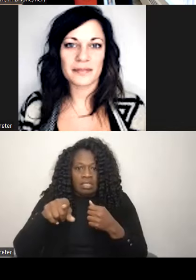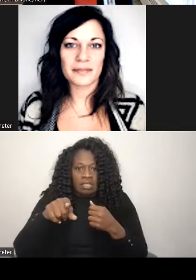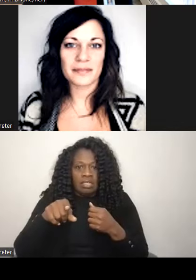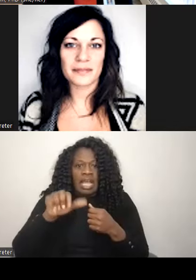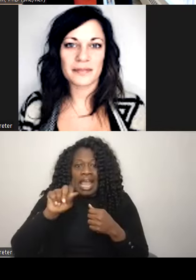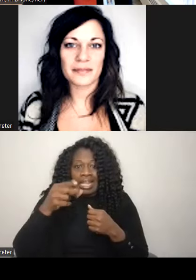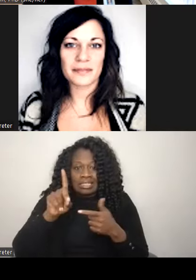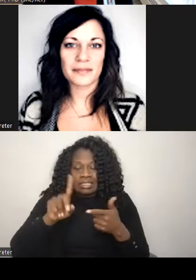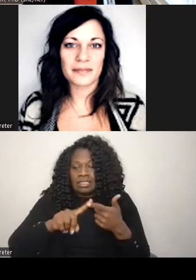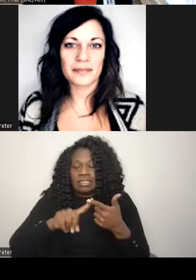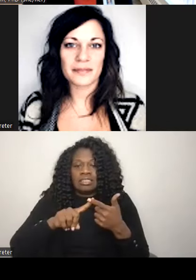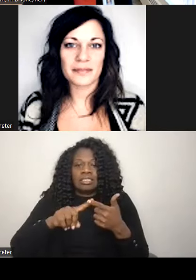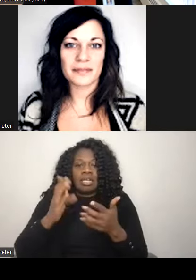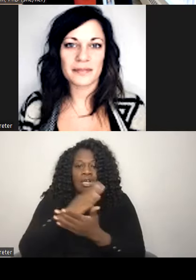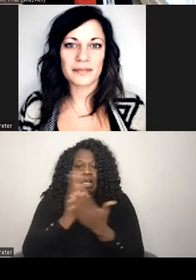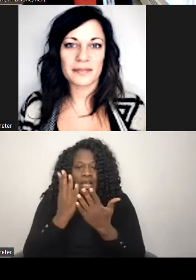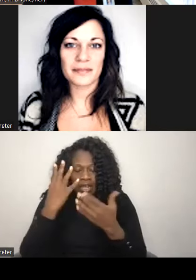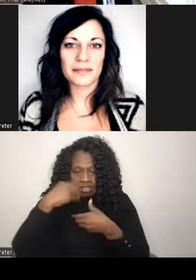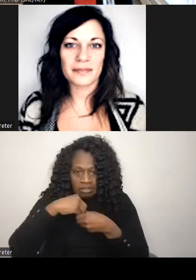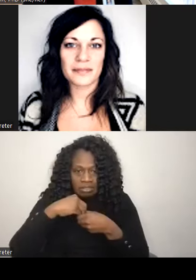ADHD, autism spectrum disorder, and ID.